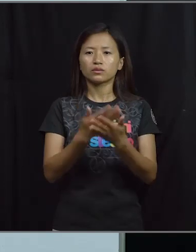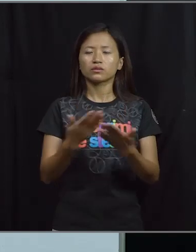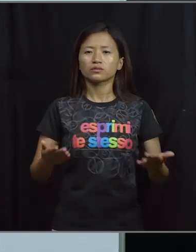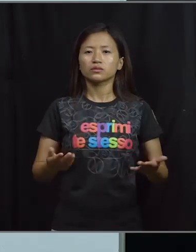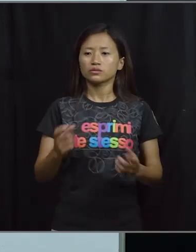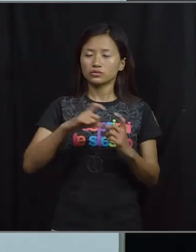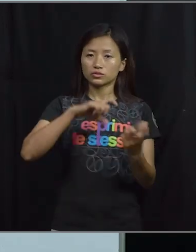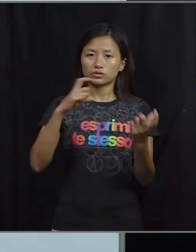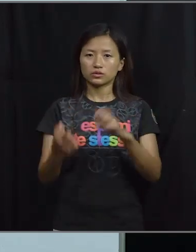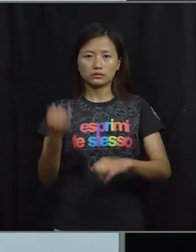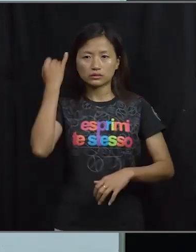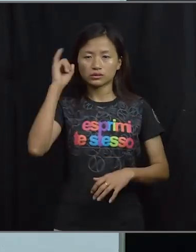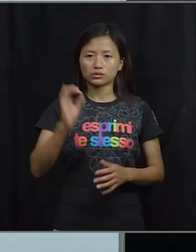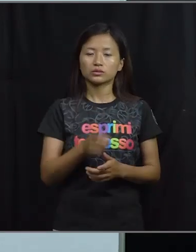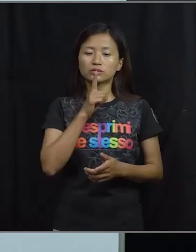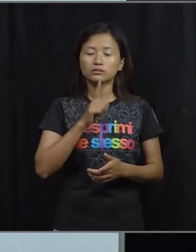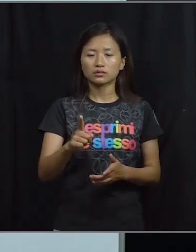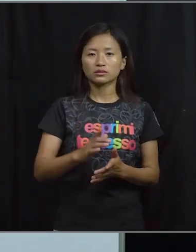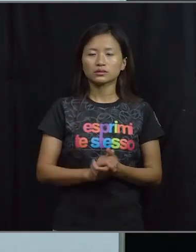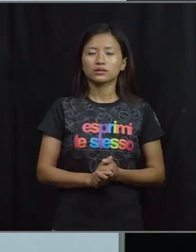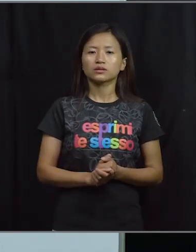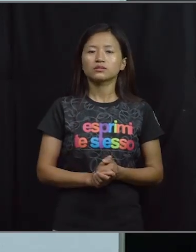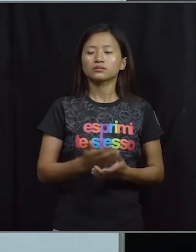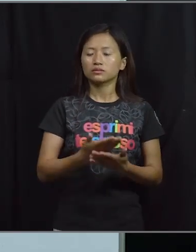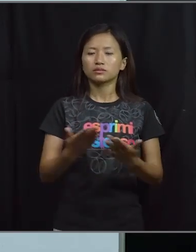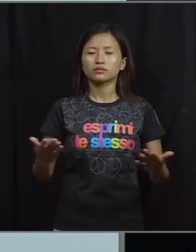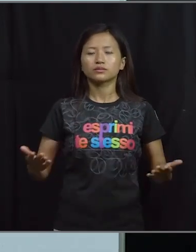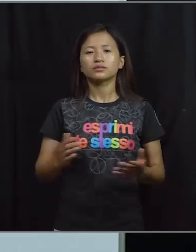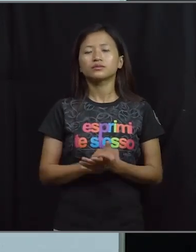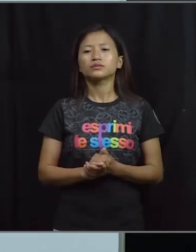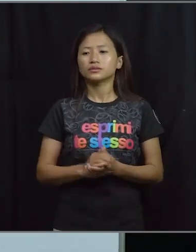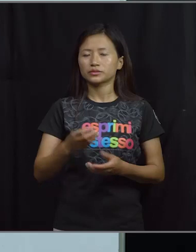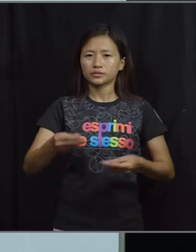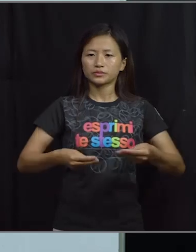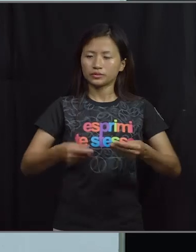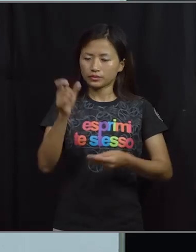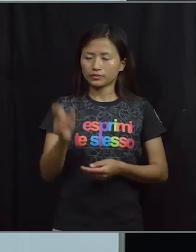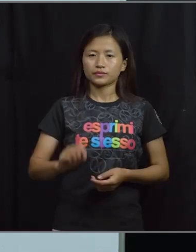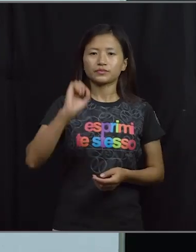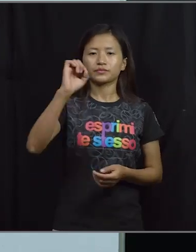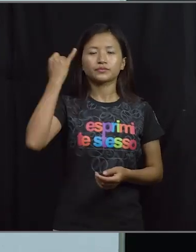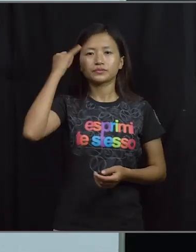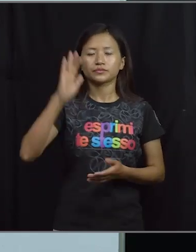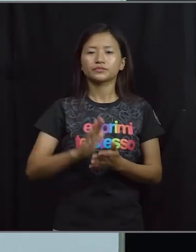their idea into reality. These are entrepreneurs who converts their idea into reality, that is,